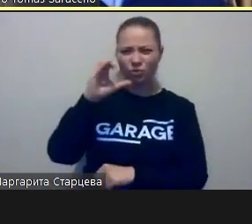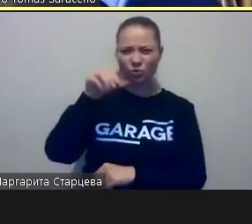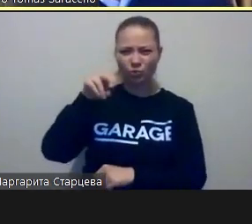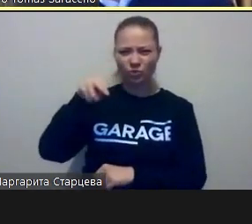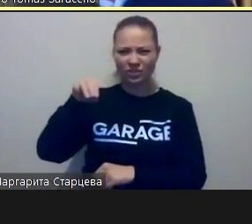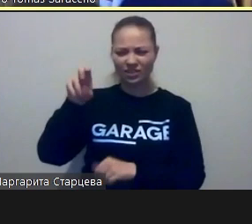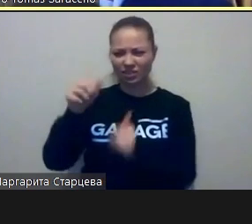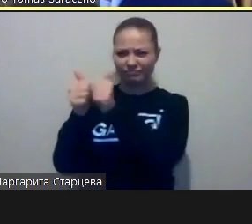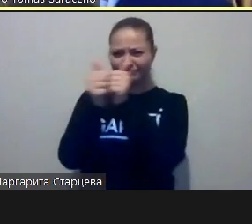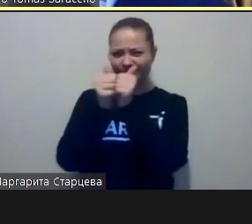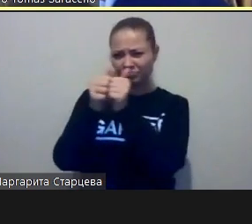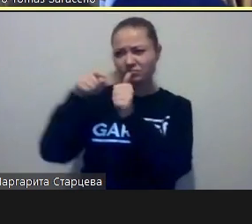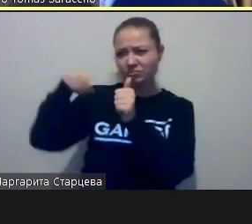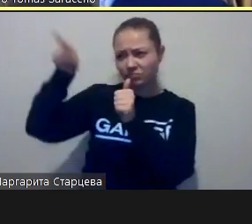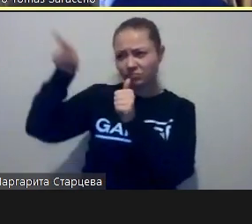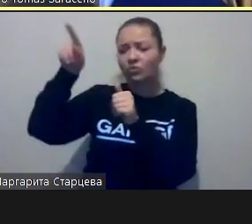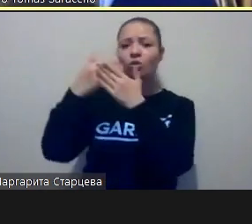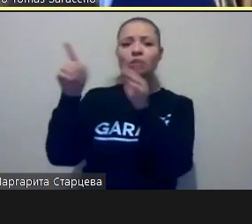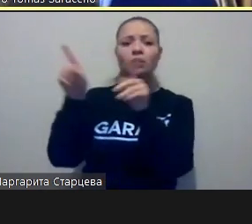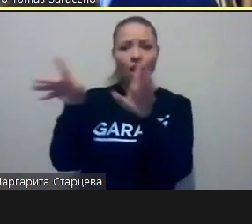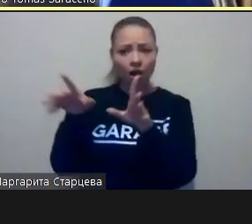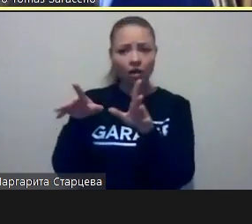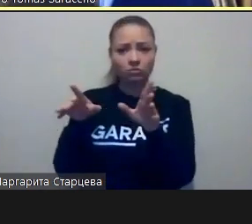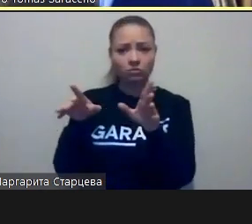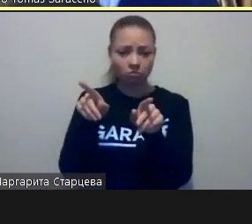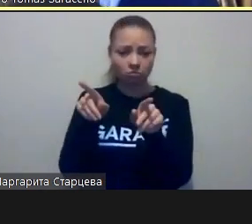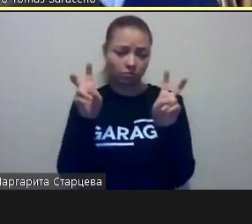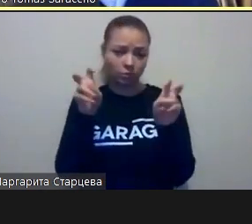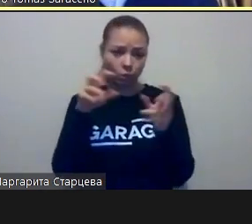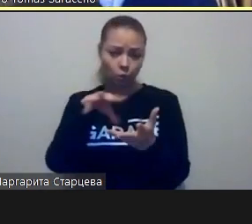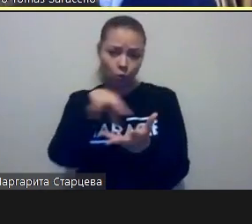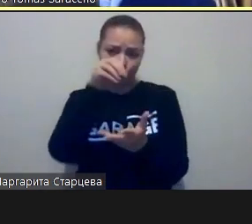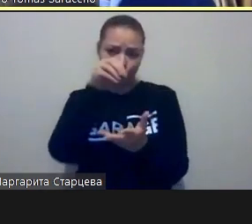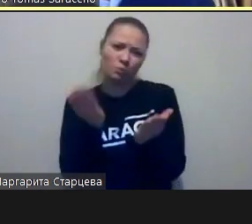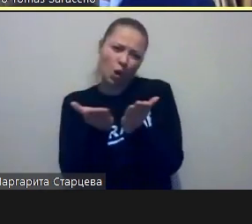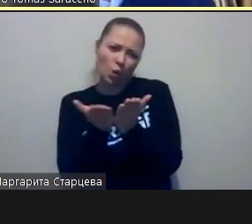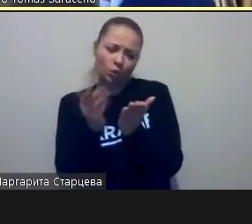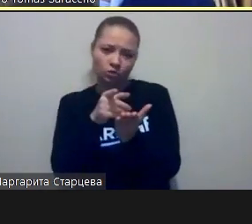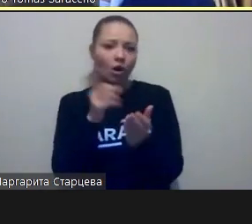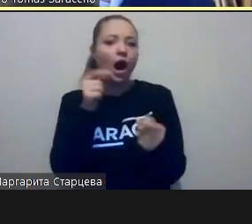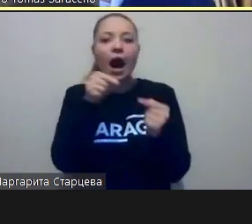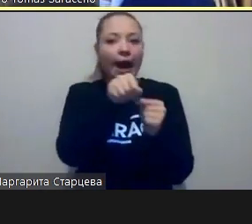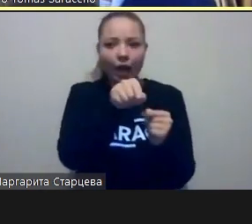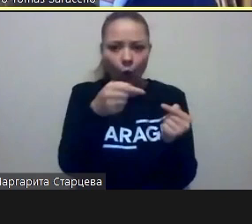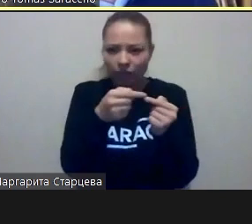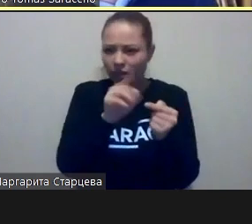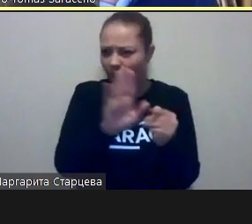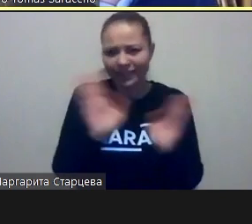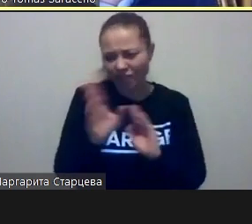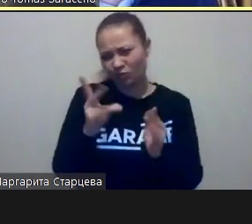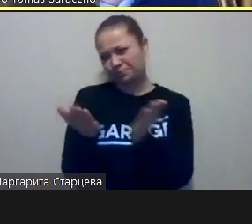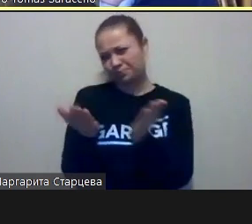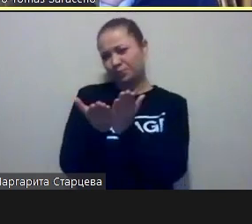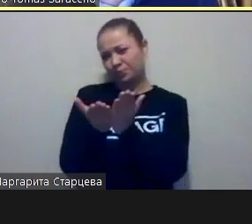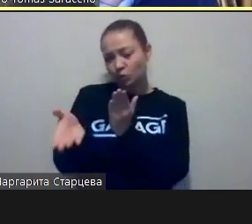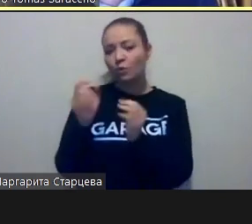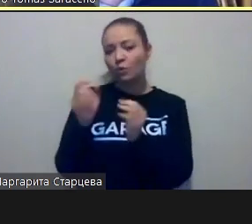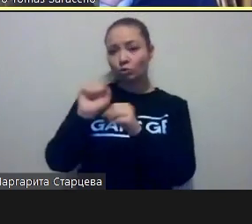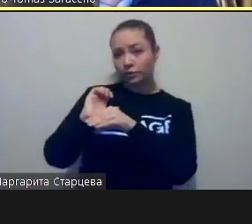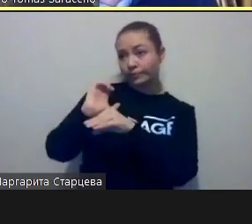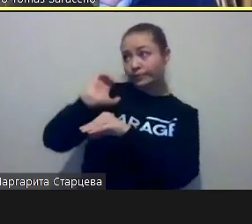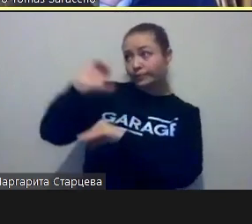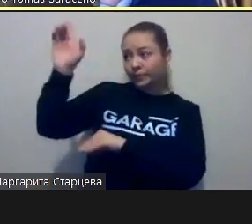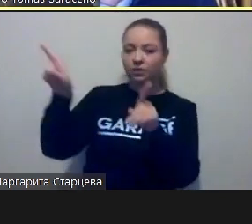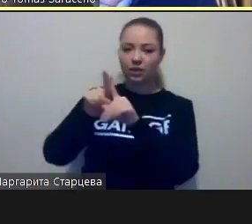sculptures, and not this one, but following the same principle, it could follow also certain orbits. And this means, on that extent, let's go directly to